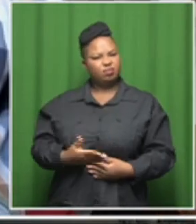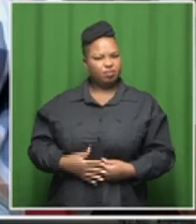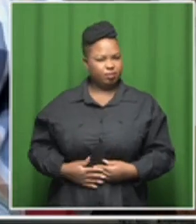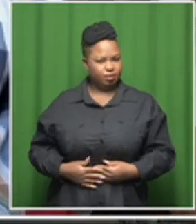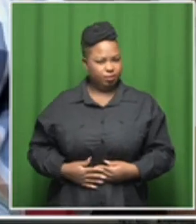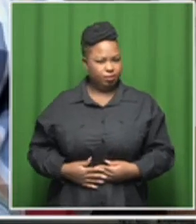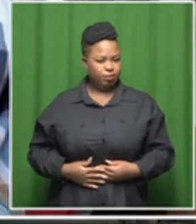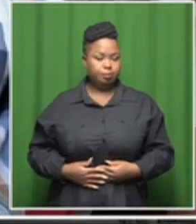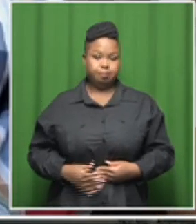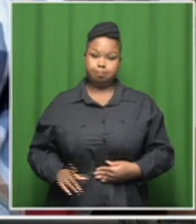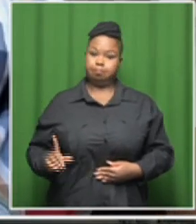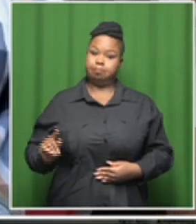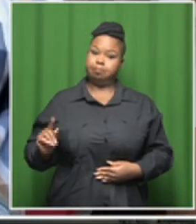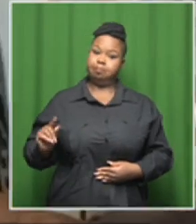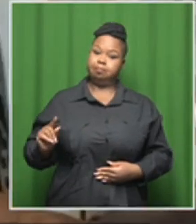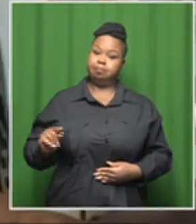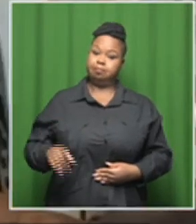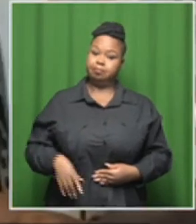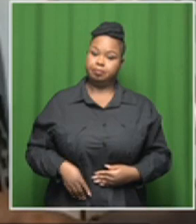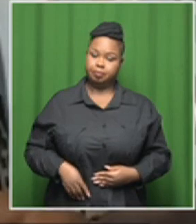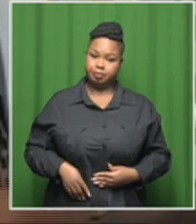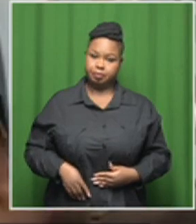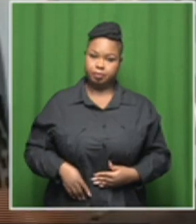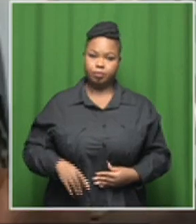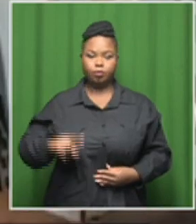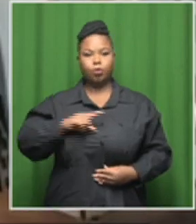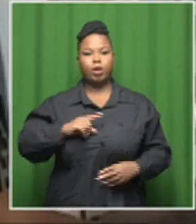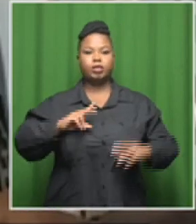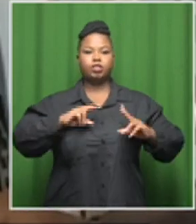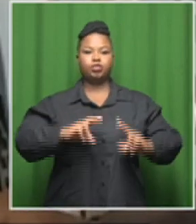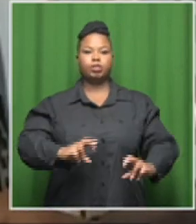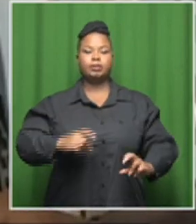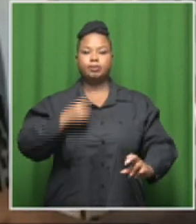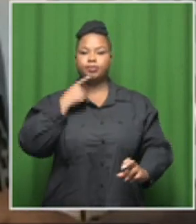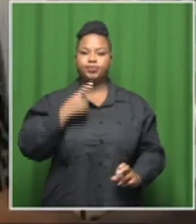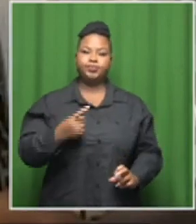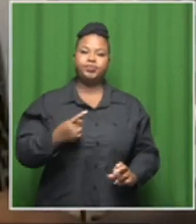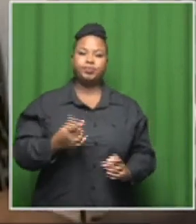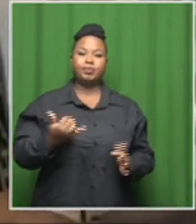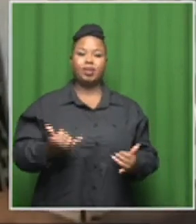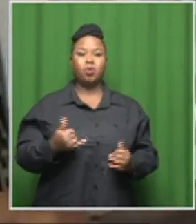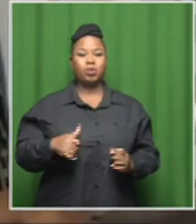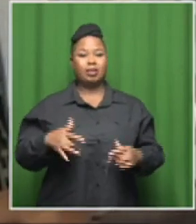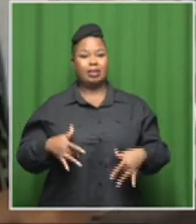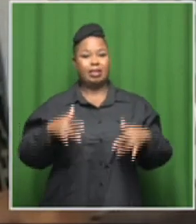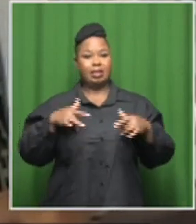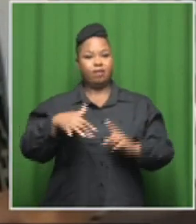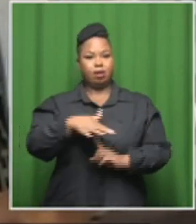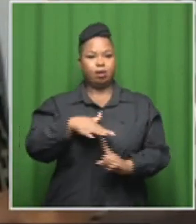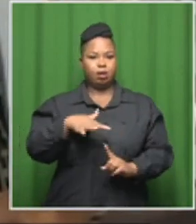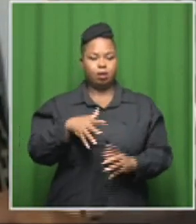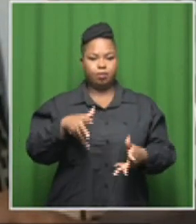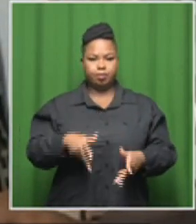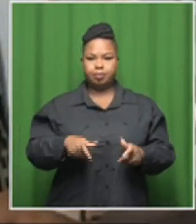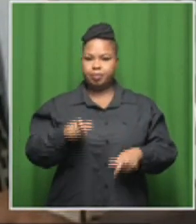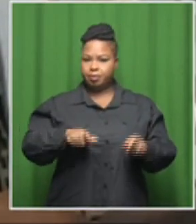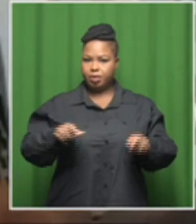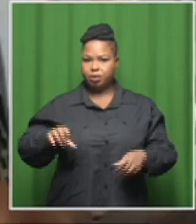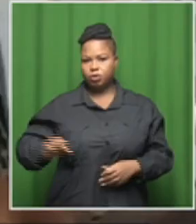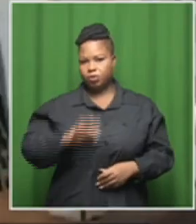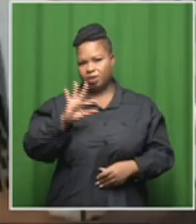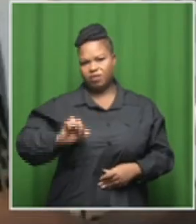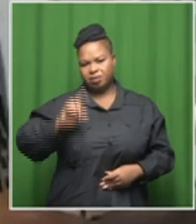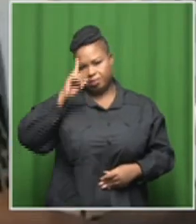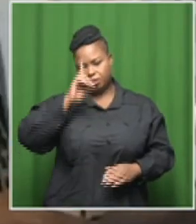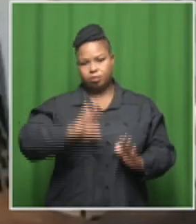It's very interesting that research shows that the living conditions of black people in South Africa has